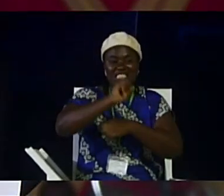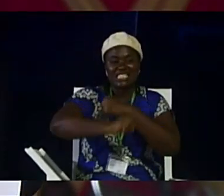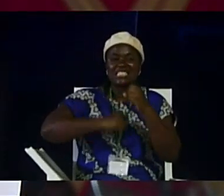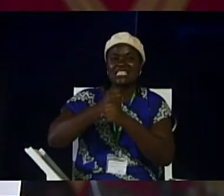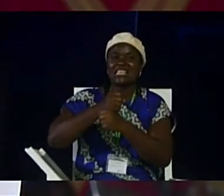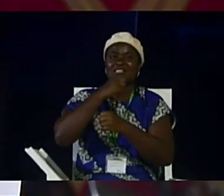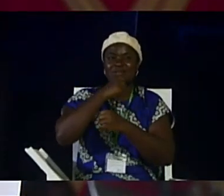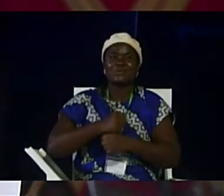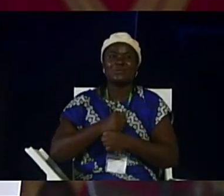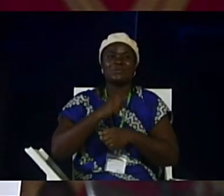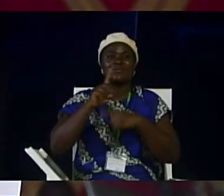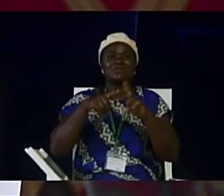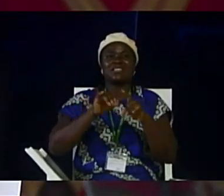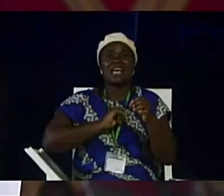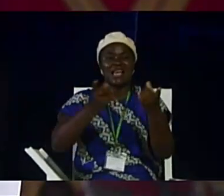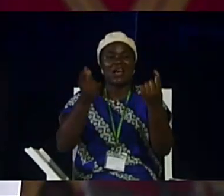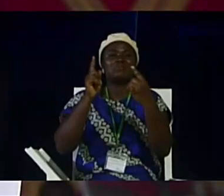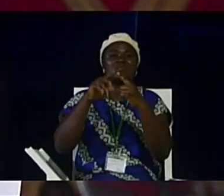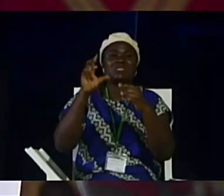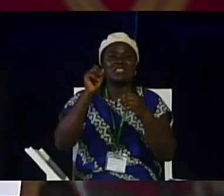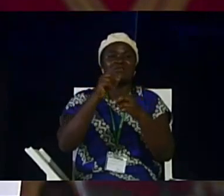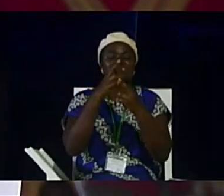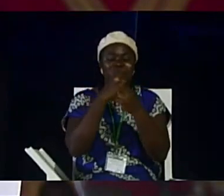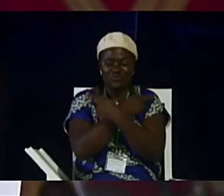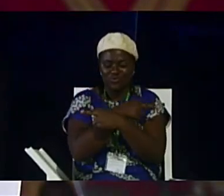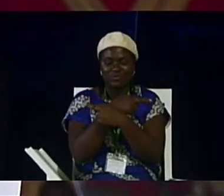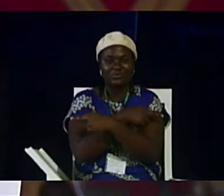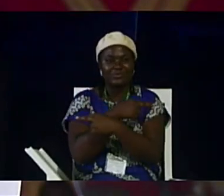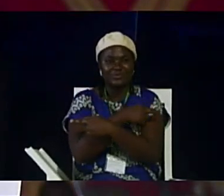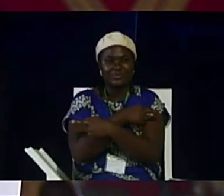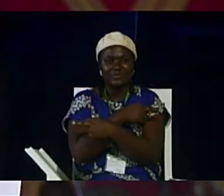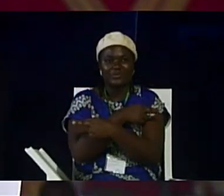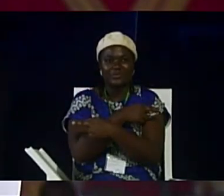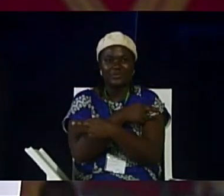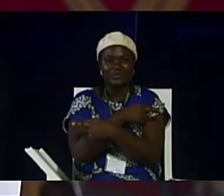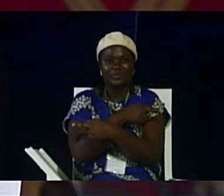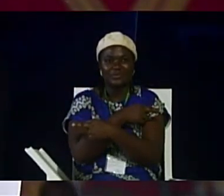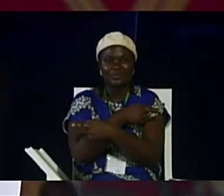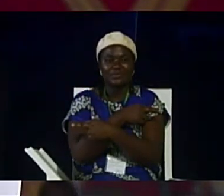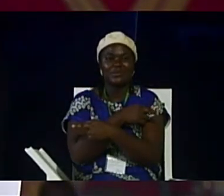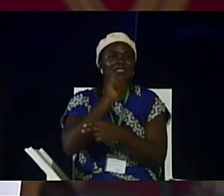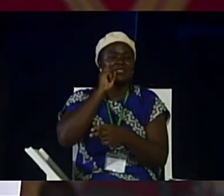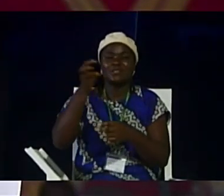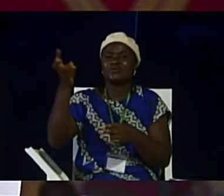When I came into the room, her bedroom, she was still sleeping.